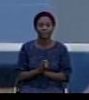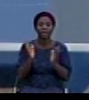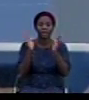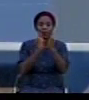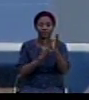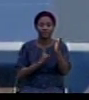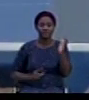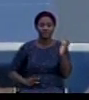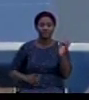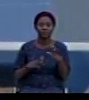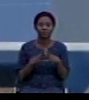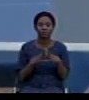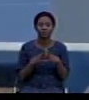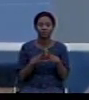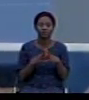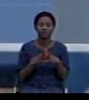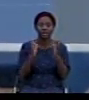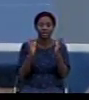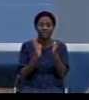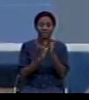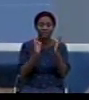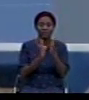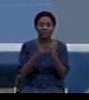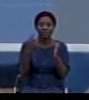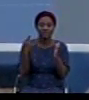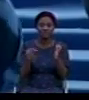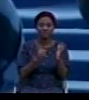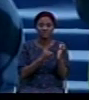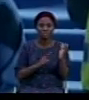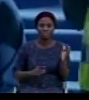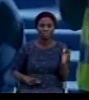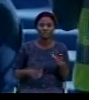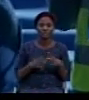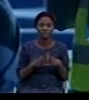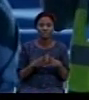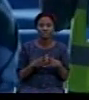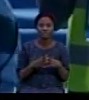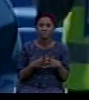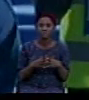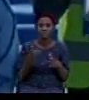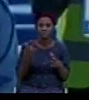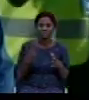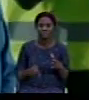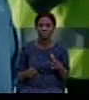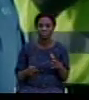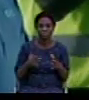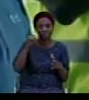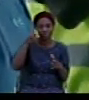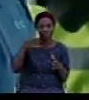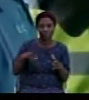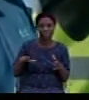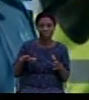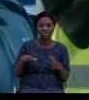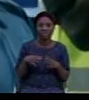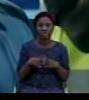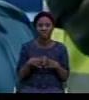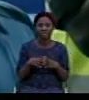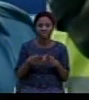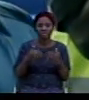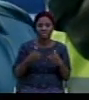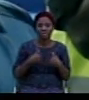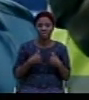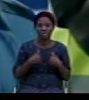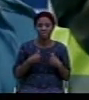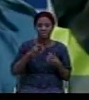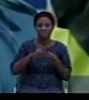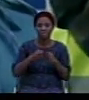Praise the Lord. Praise the Lord. The young girl beside me has been battling with total